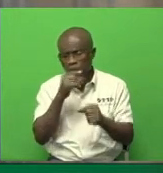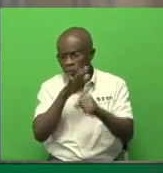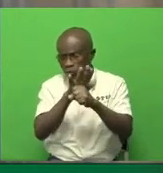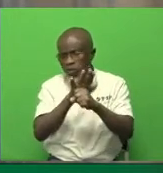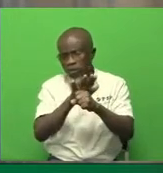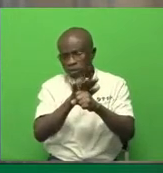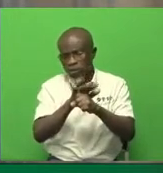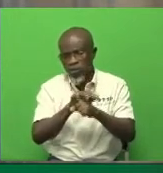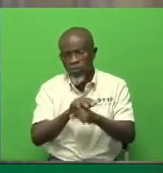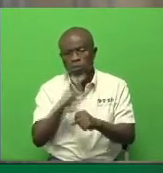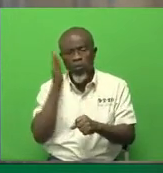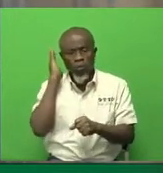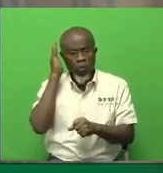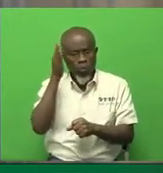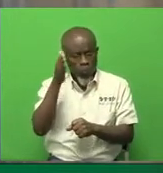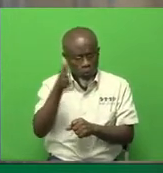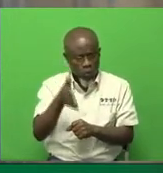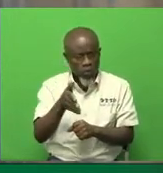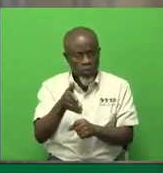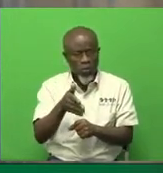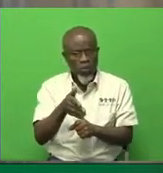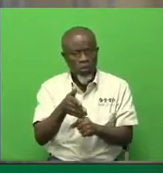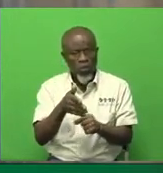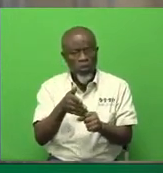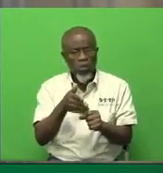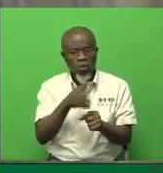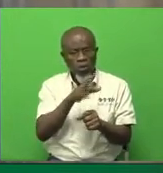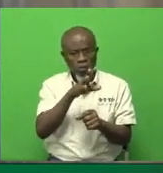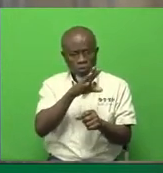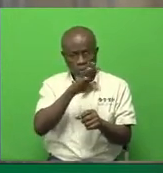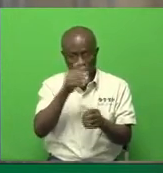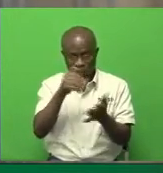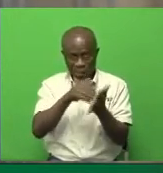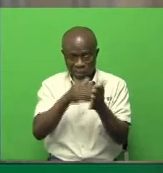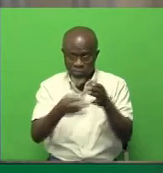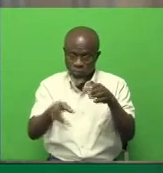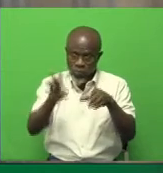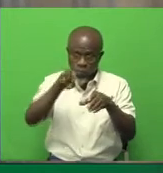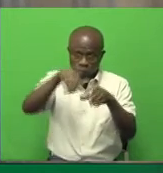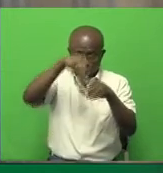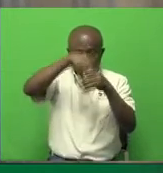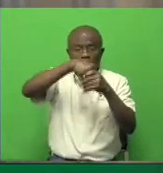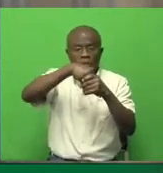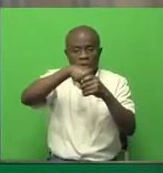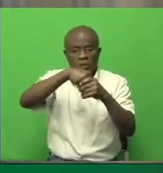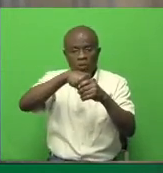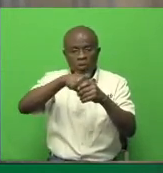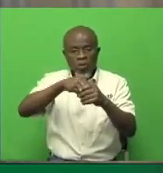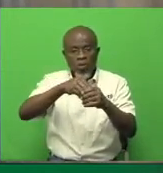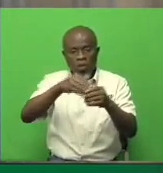we will re-implement the extended hours at the health centers